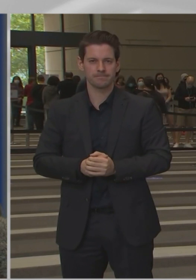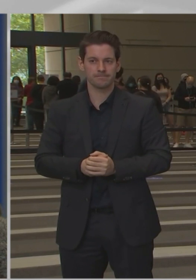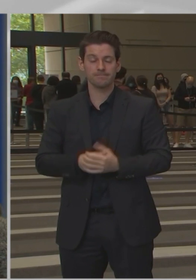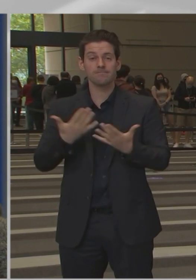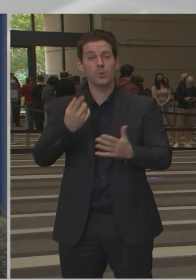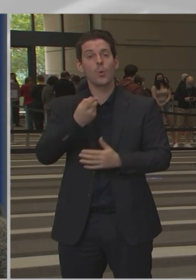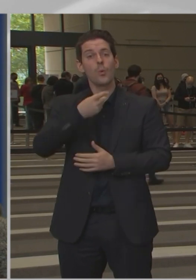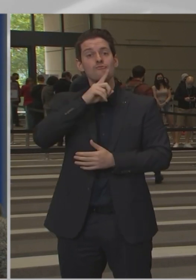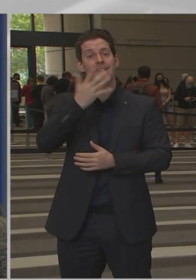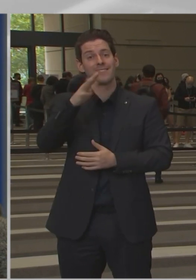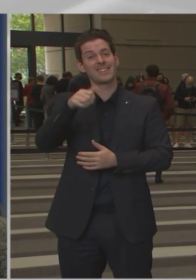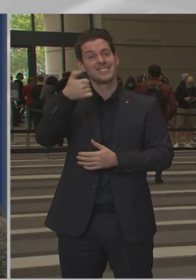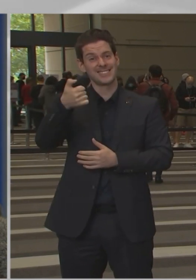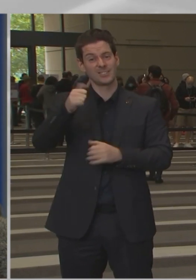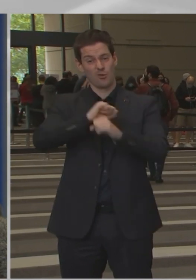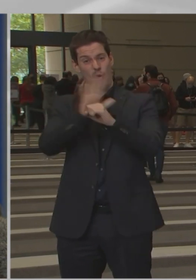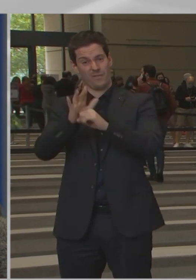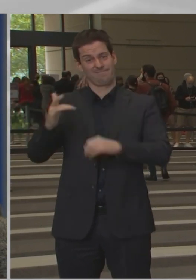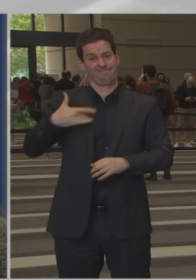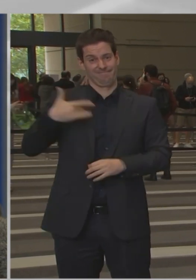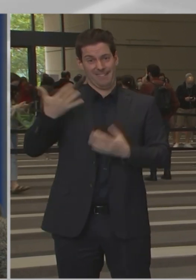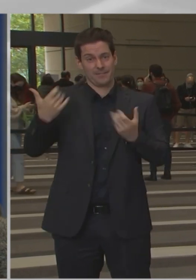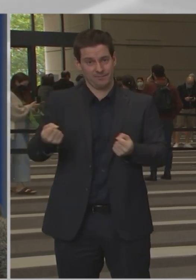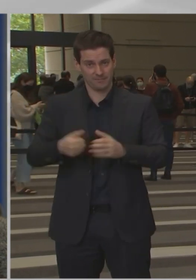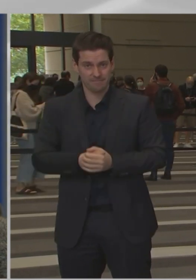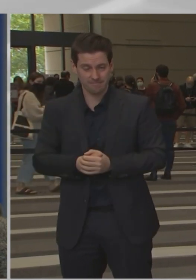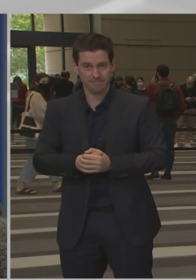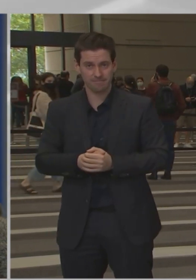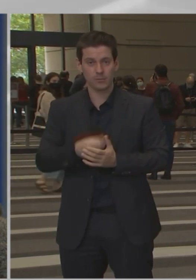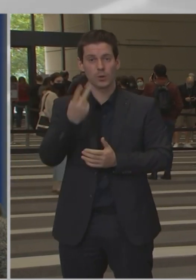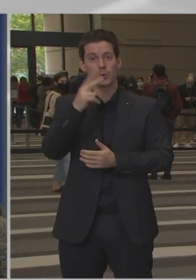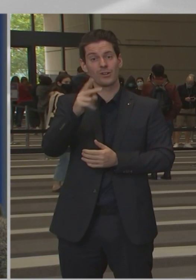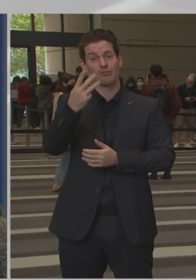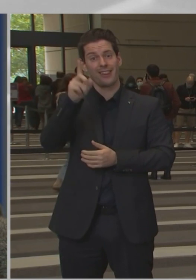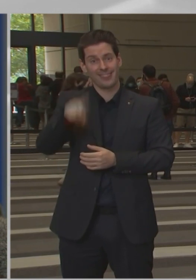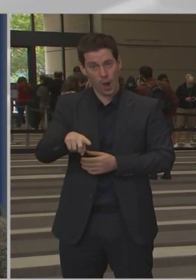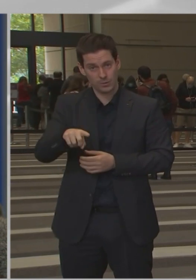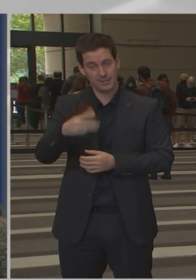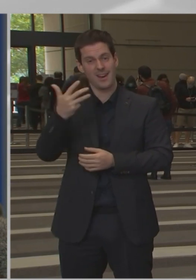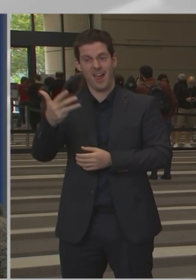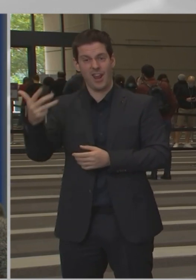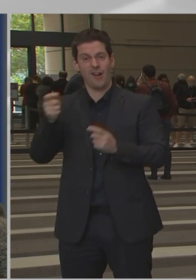23,099 tests in the past 24 hours, which is great news as well. And in Cairns, we've had